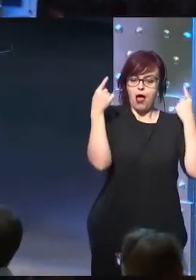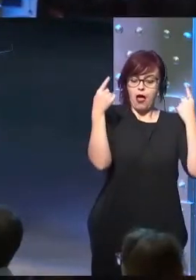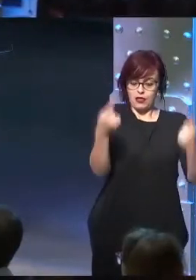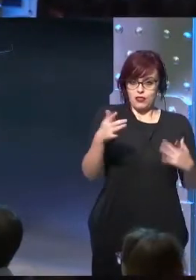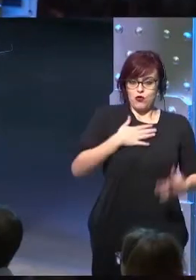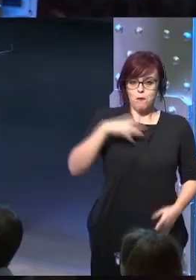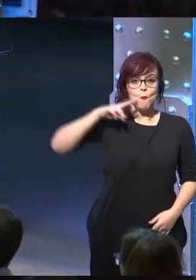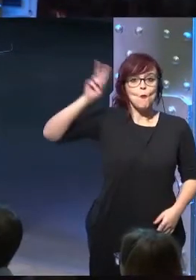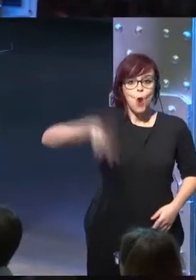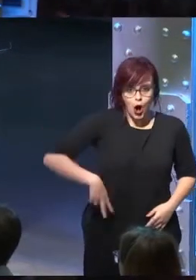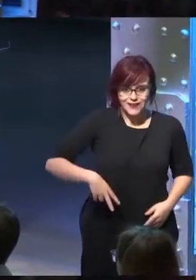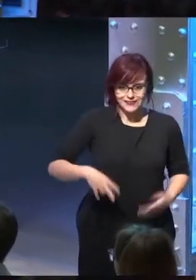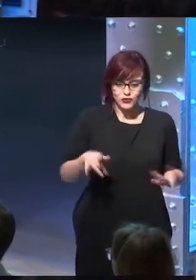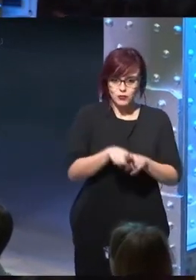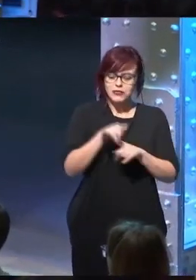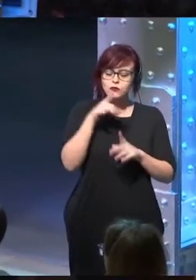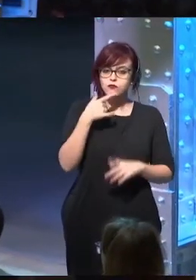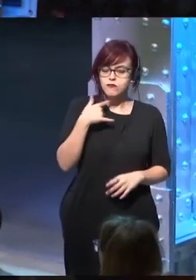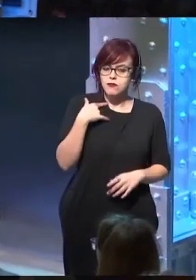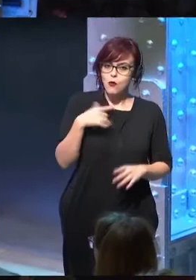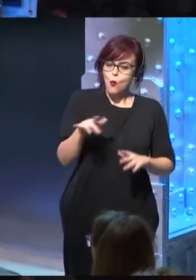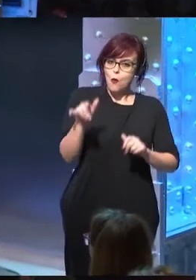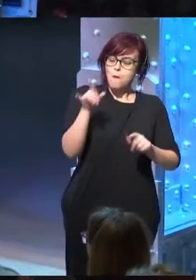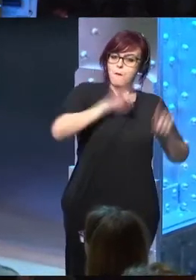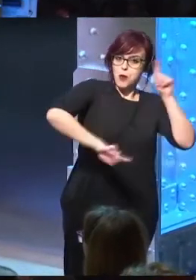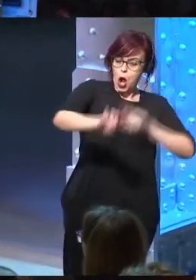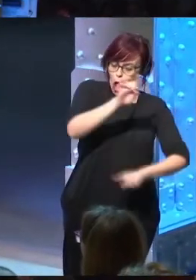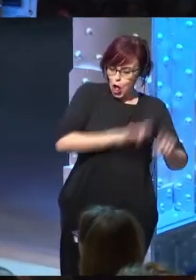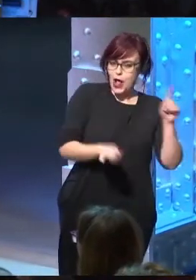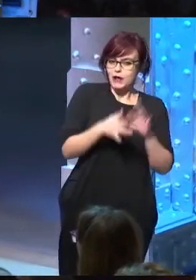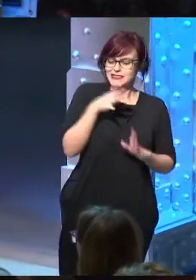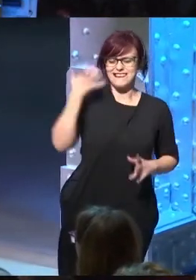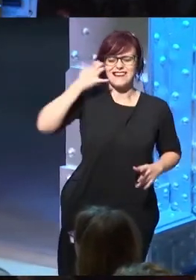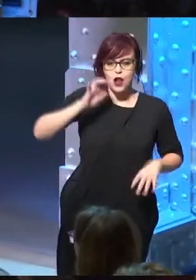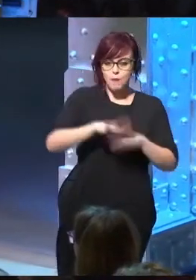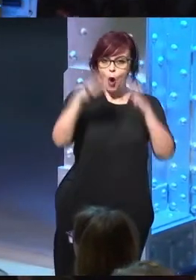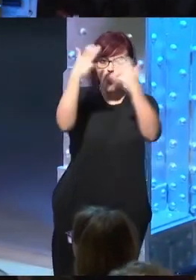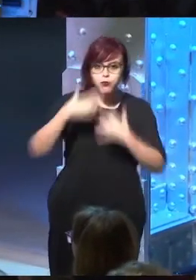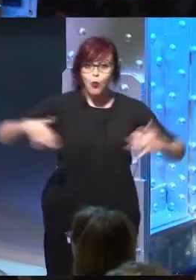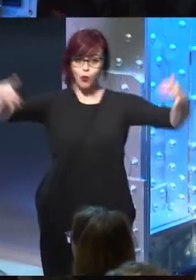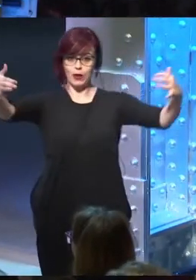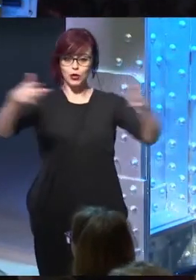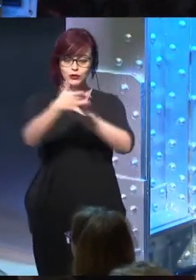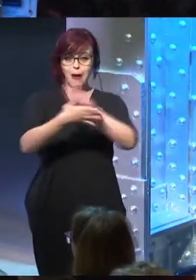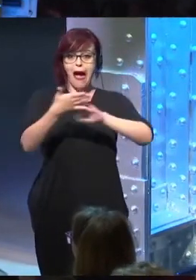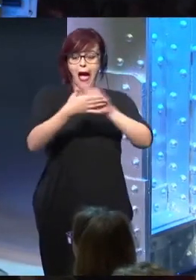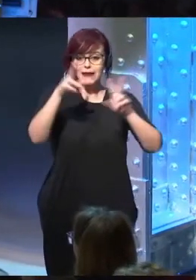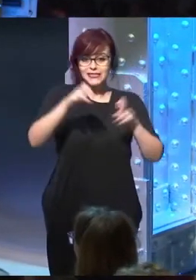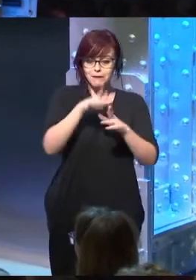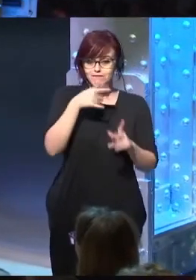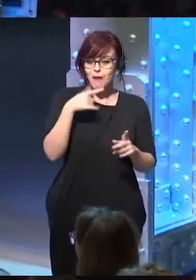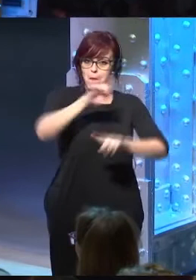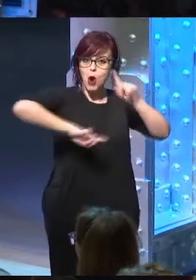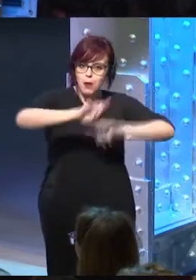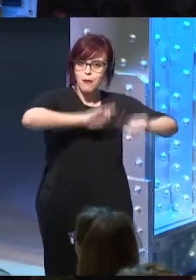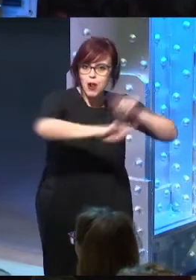paradoxical for me to be talking publicly in front of an audience about the obstacles that confront